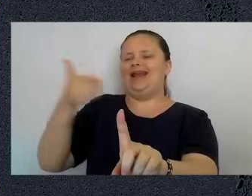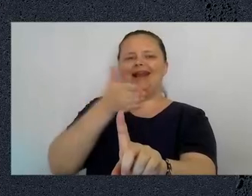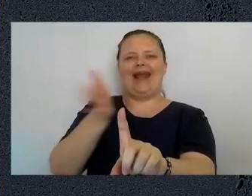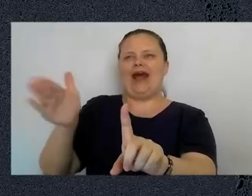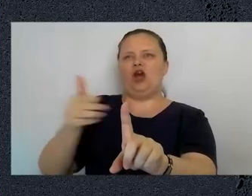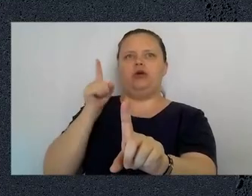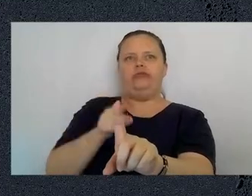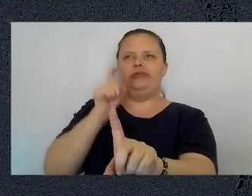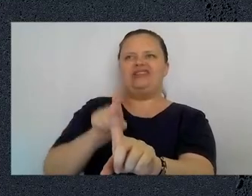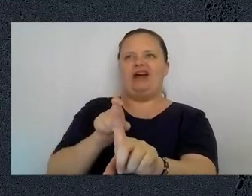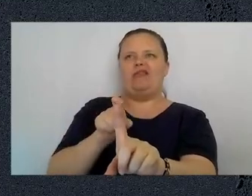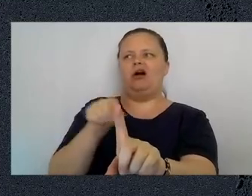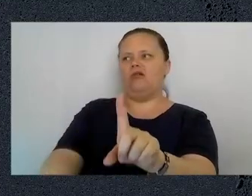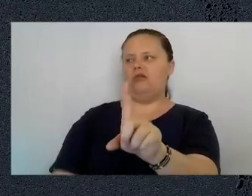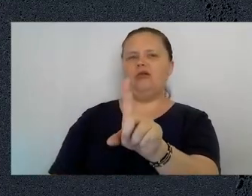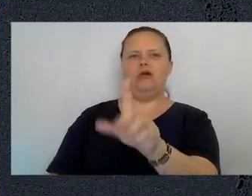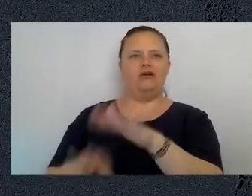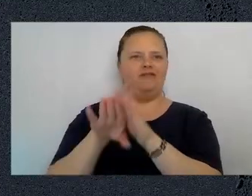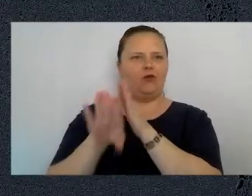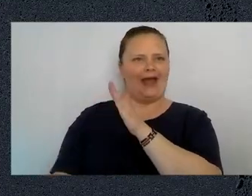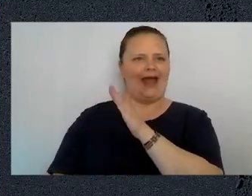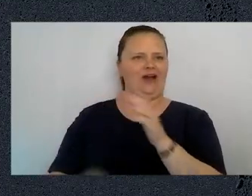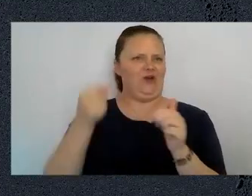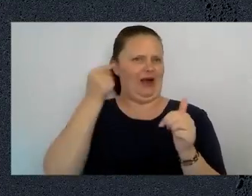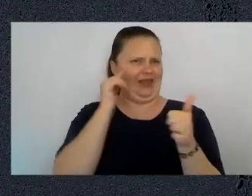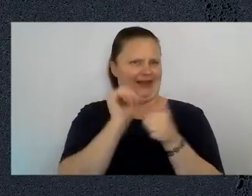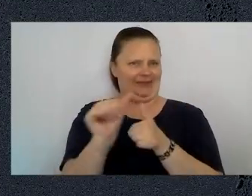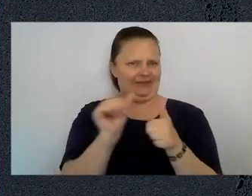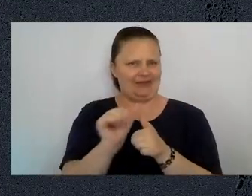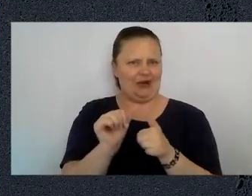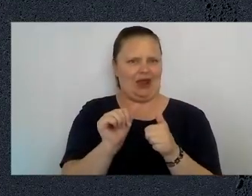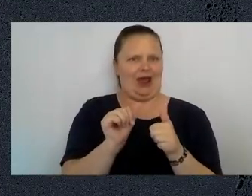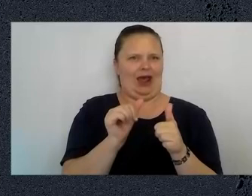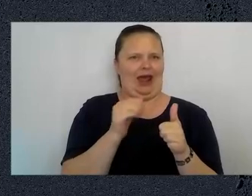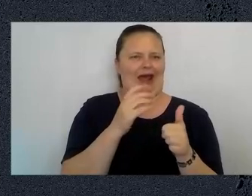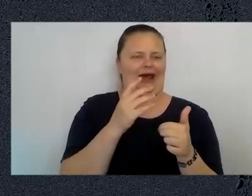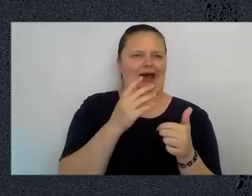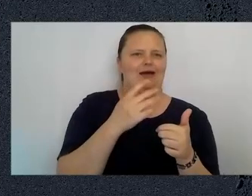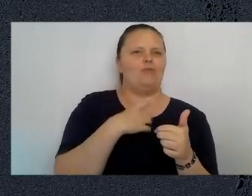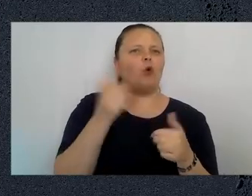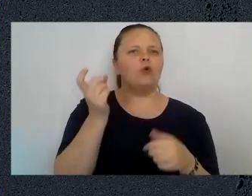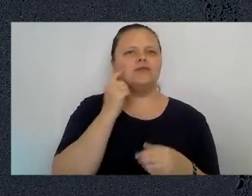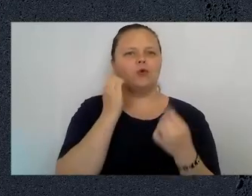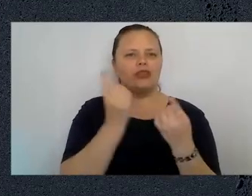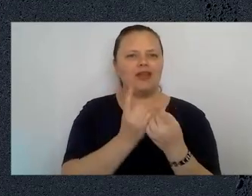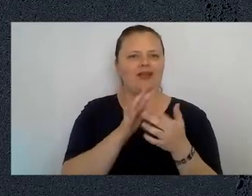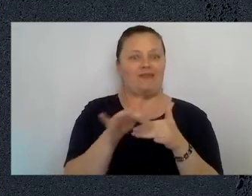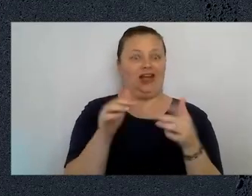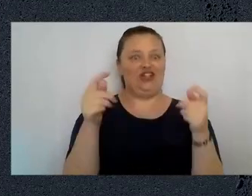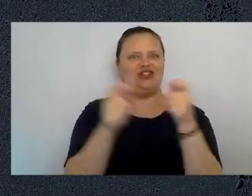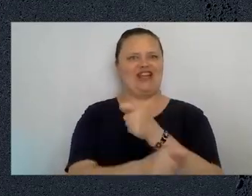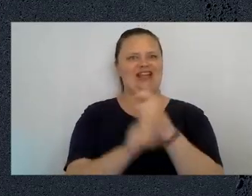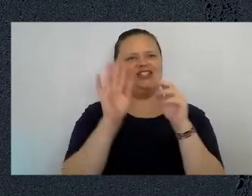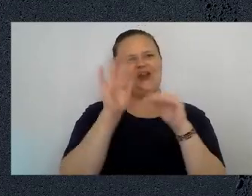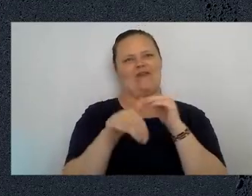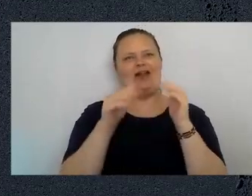in, or you drop out and you're out. So let's kind of do one thing more simply in terms of changing things by changing the metaphor